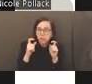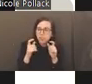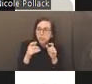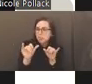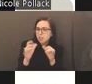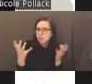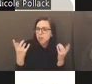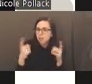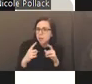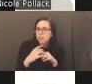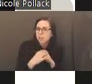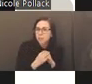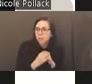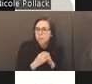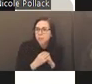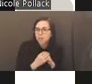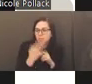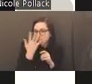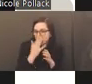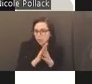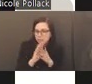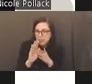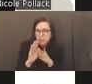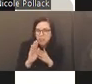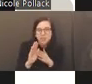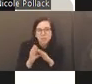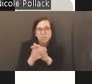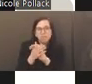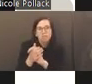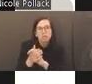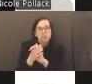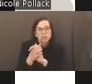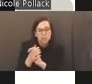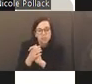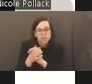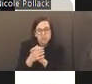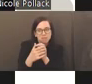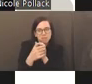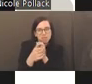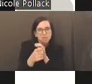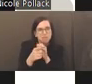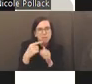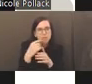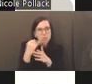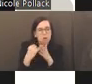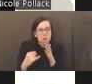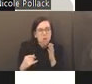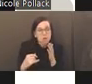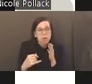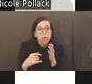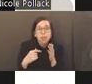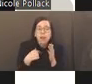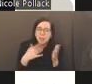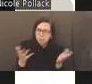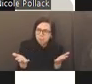there. Thank you. It looks very nice. And you know, congratulations on creating the work. And I invite you again